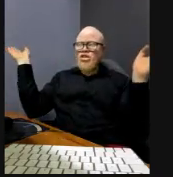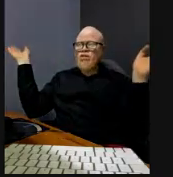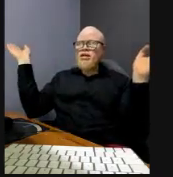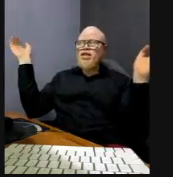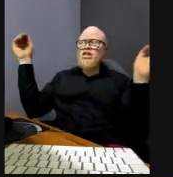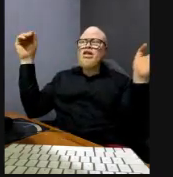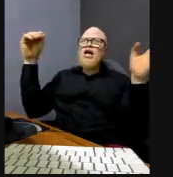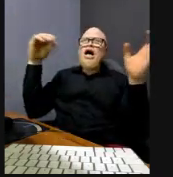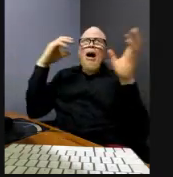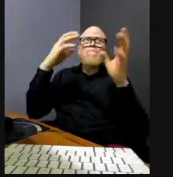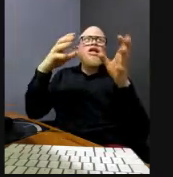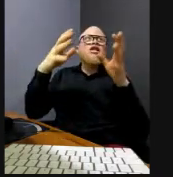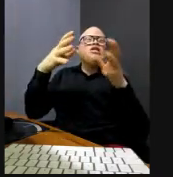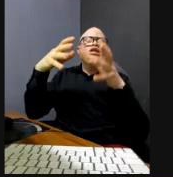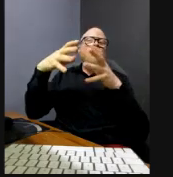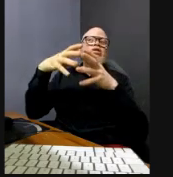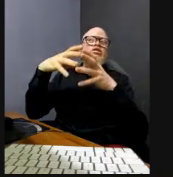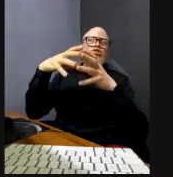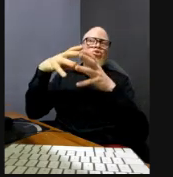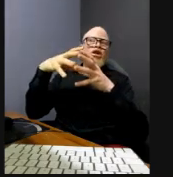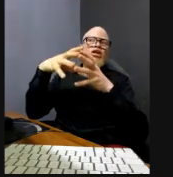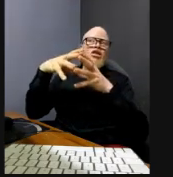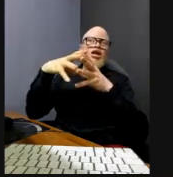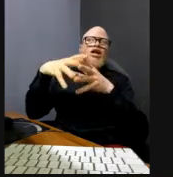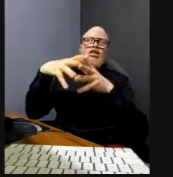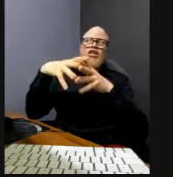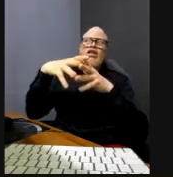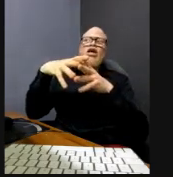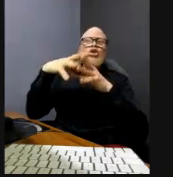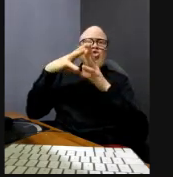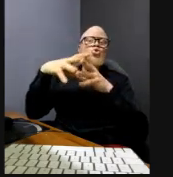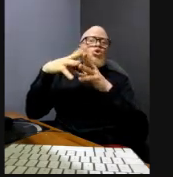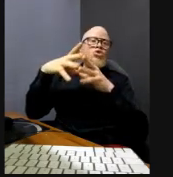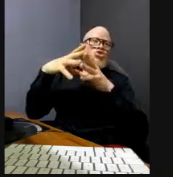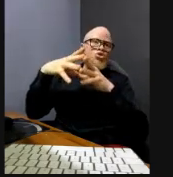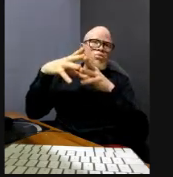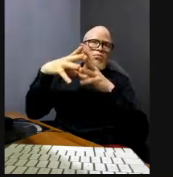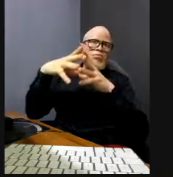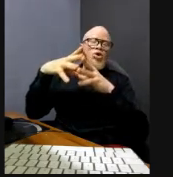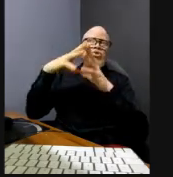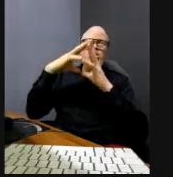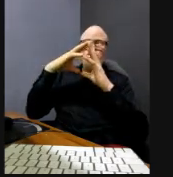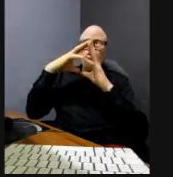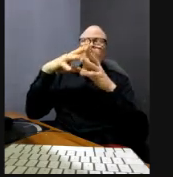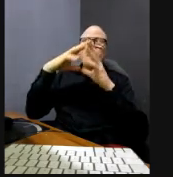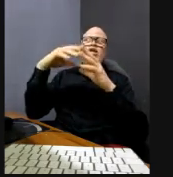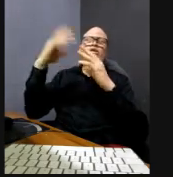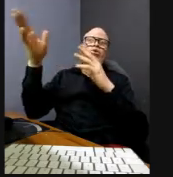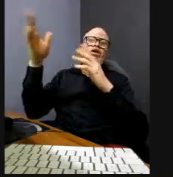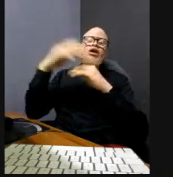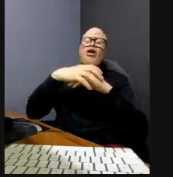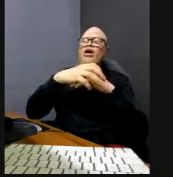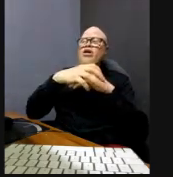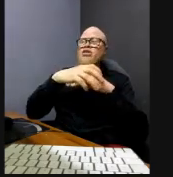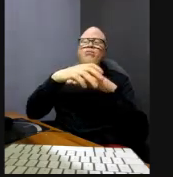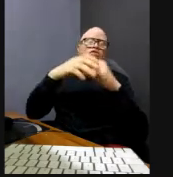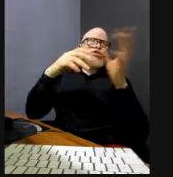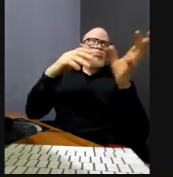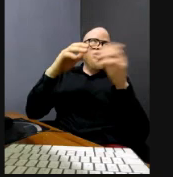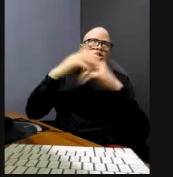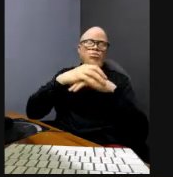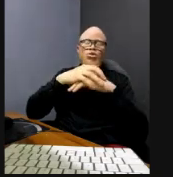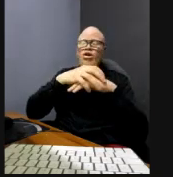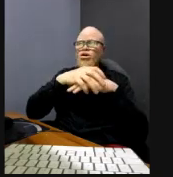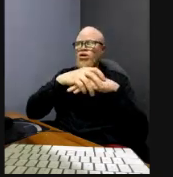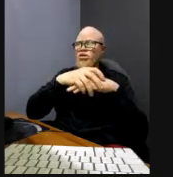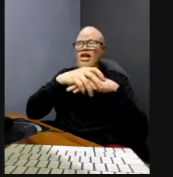creators with disabilities. Amidst the numbers that you are getting currently, do not stop, because slowly by slowly, as the previous